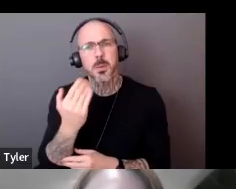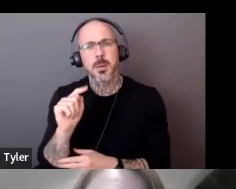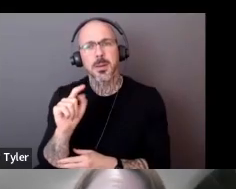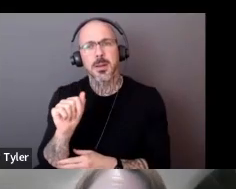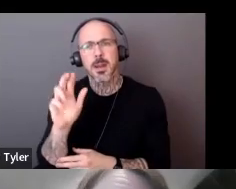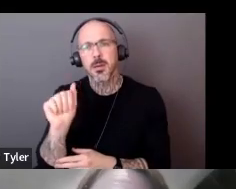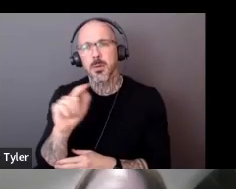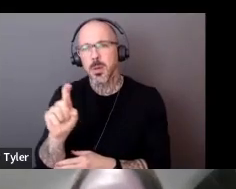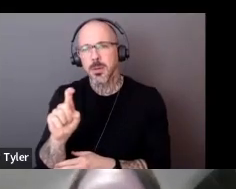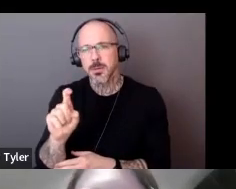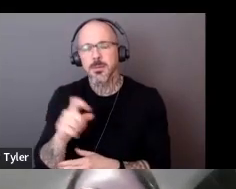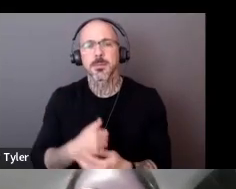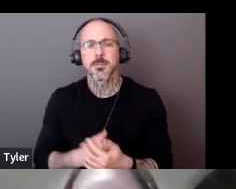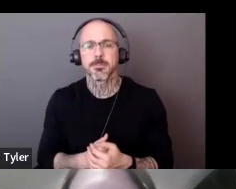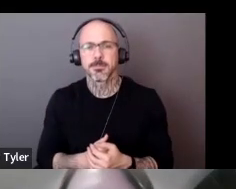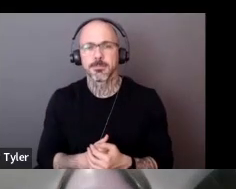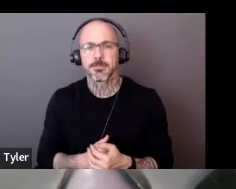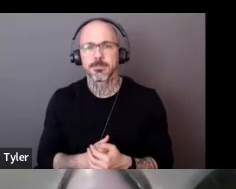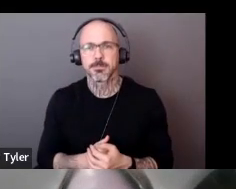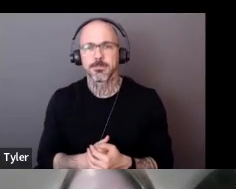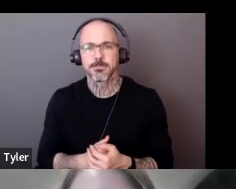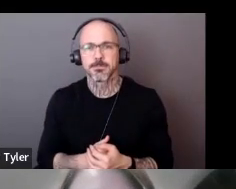Tara, on